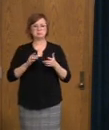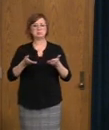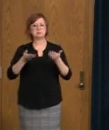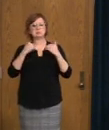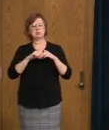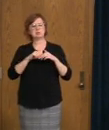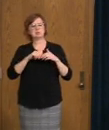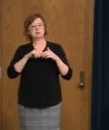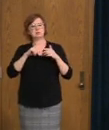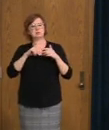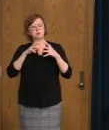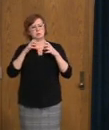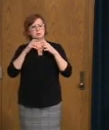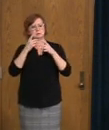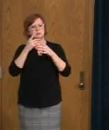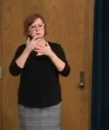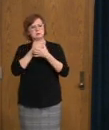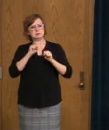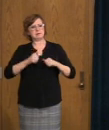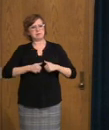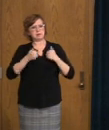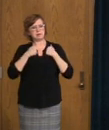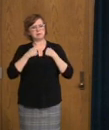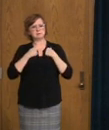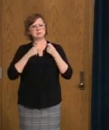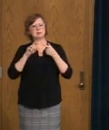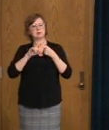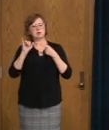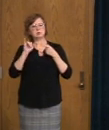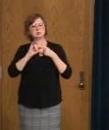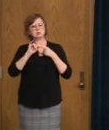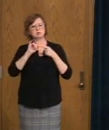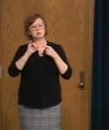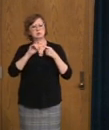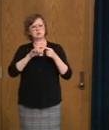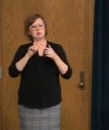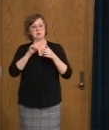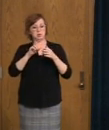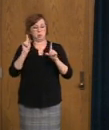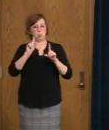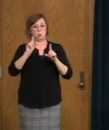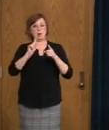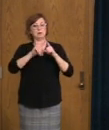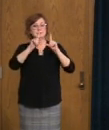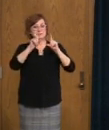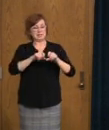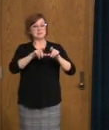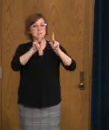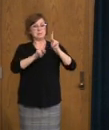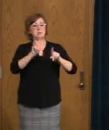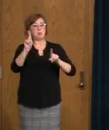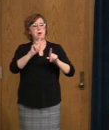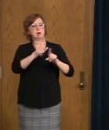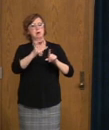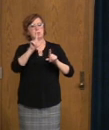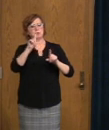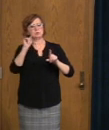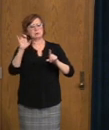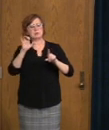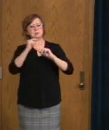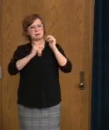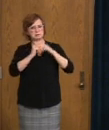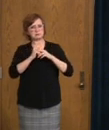the new point-of-care testing options in long-term care. Also, our vaccine delivery program. Both of these will require extra staff.